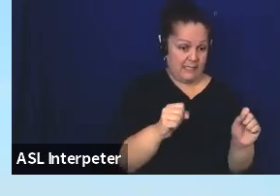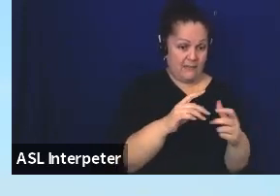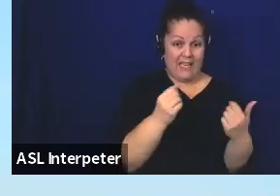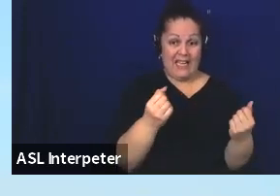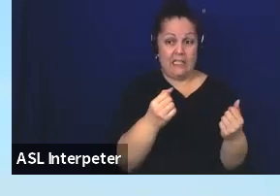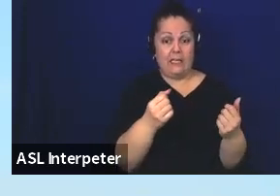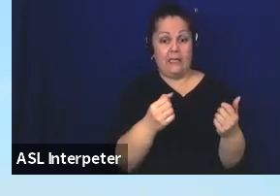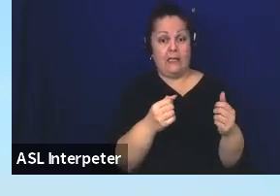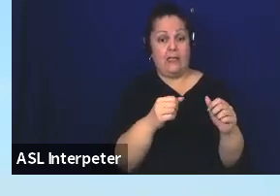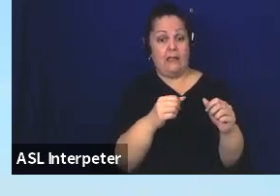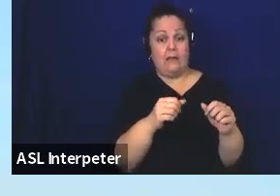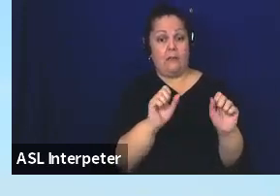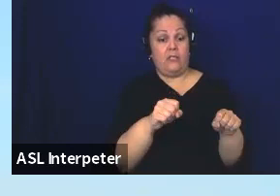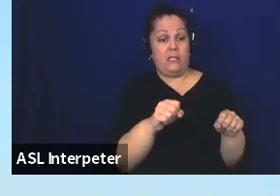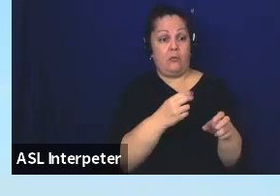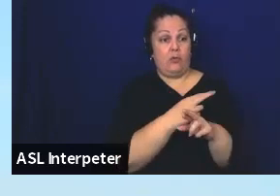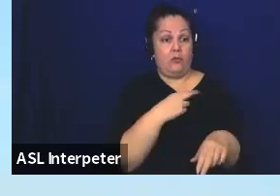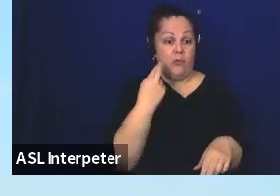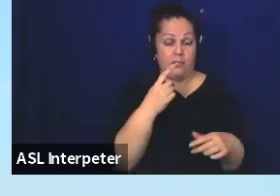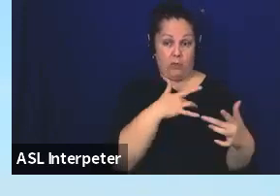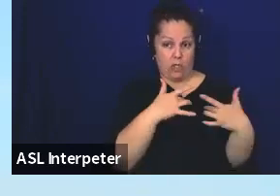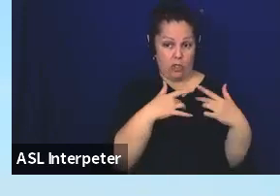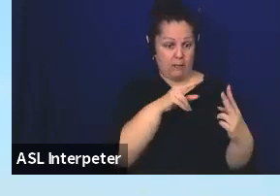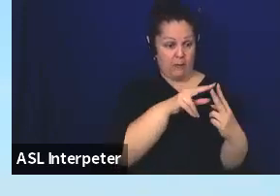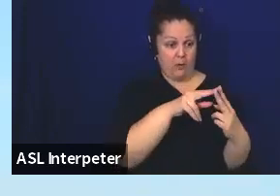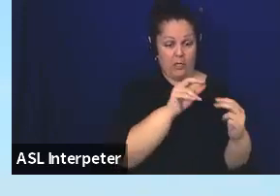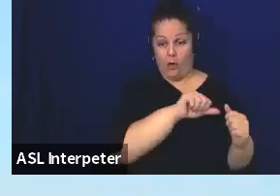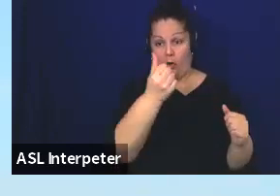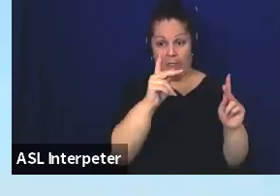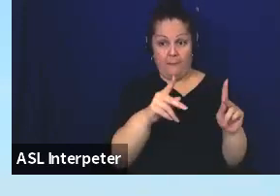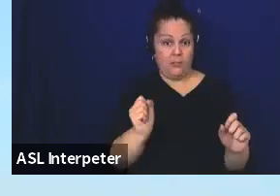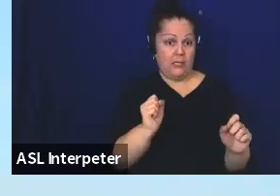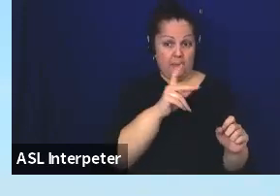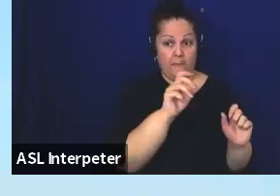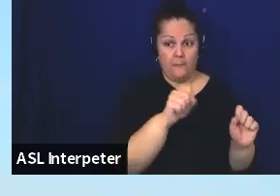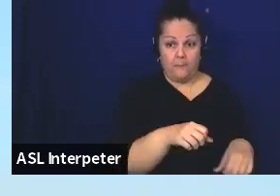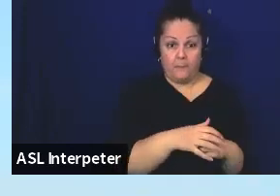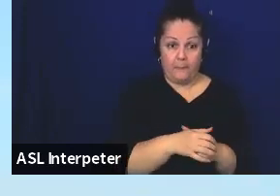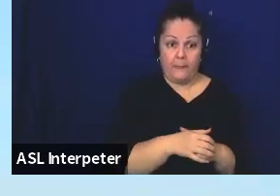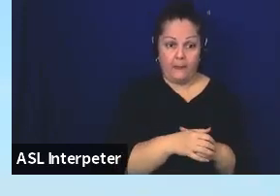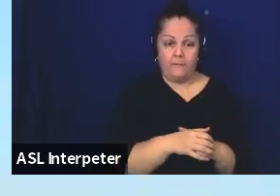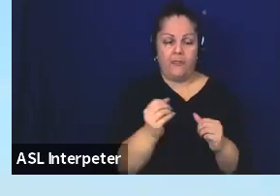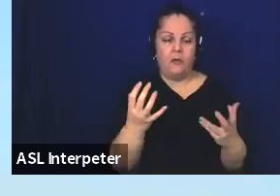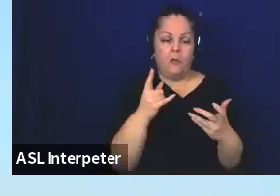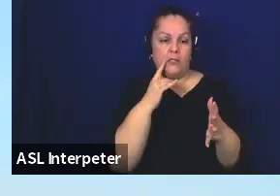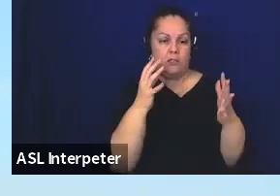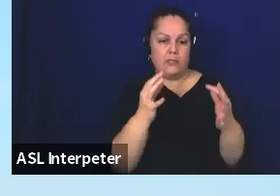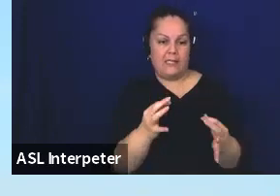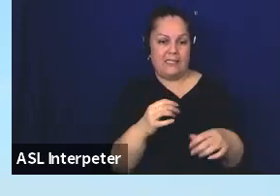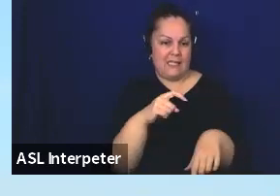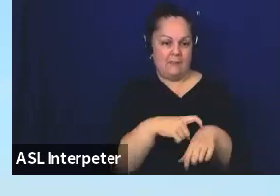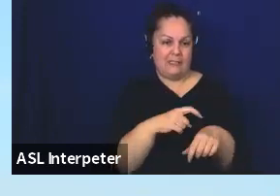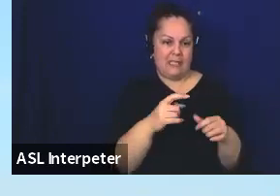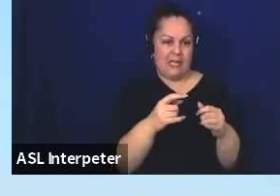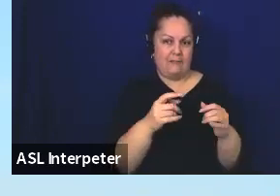risks? Are we just concerned about the partner, or is there anyone else who can come back? We want to determine time frame